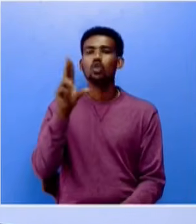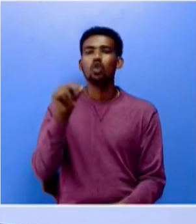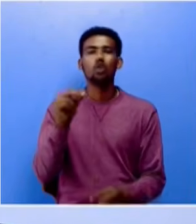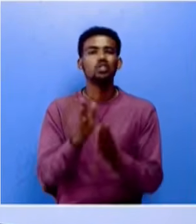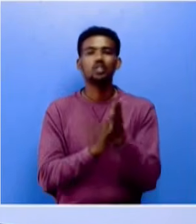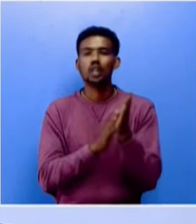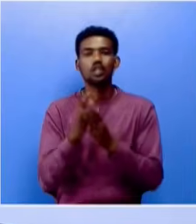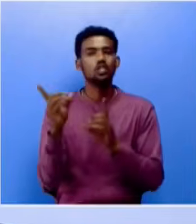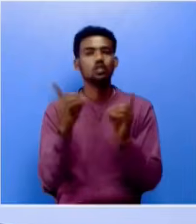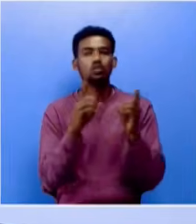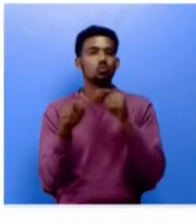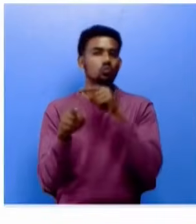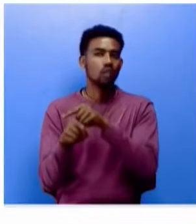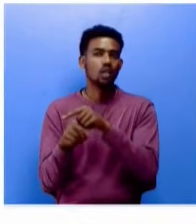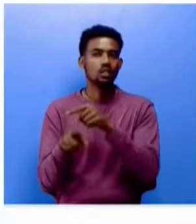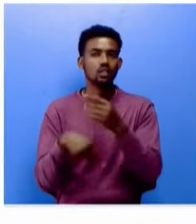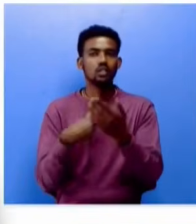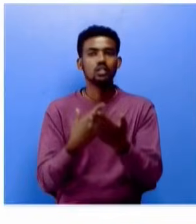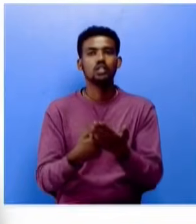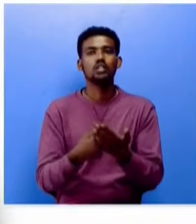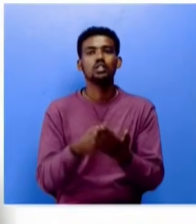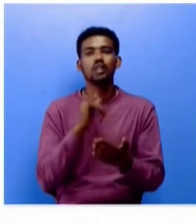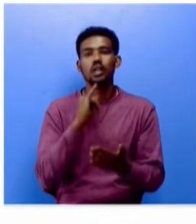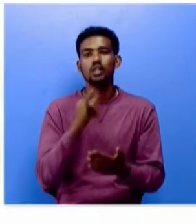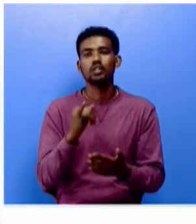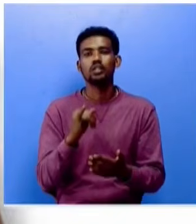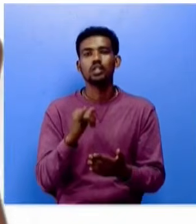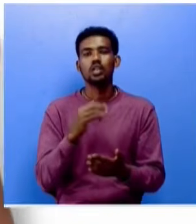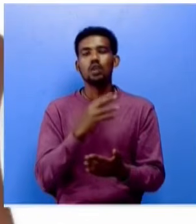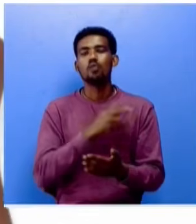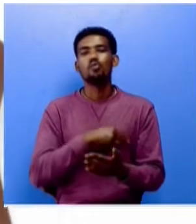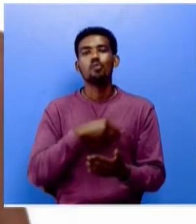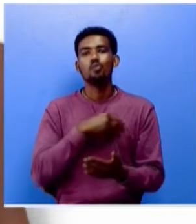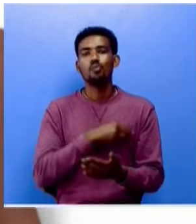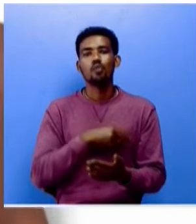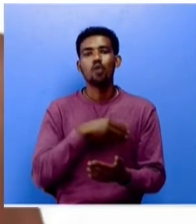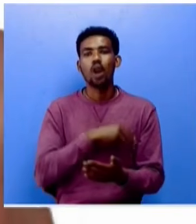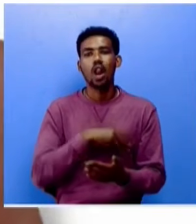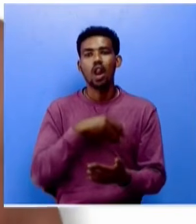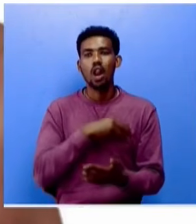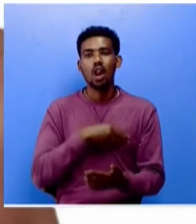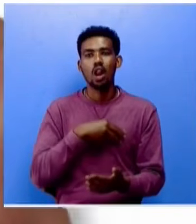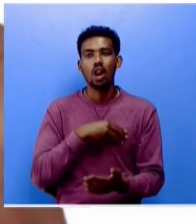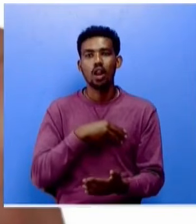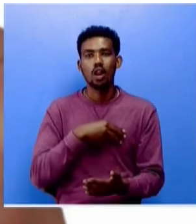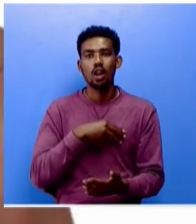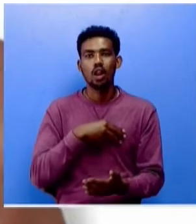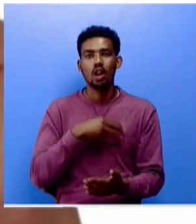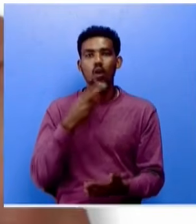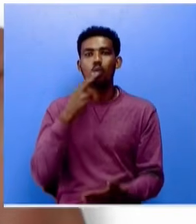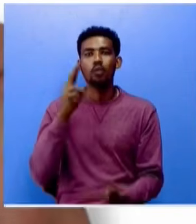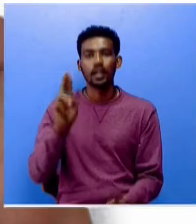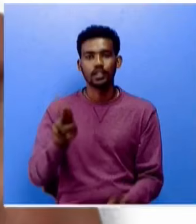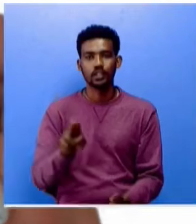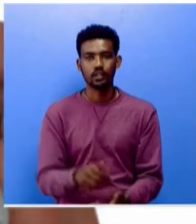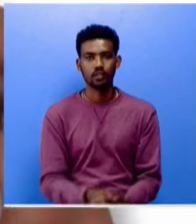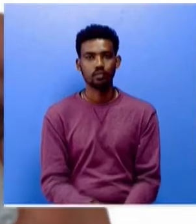I right? So this one can be said moral obligation. Moral